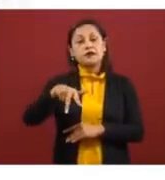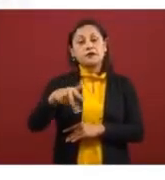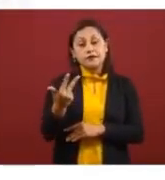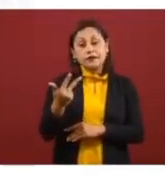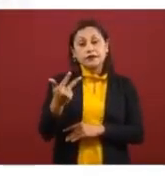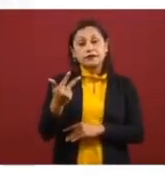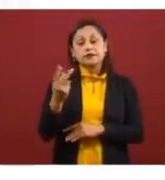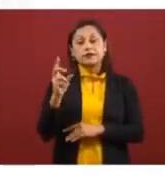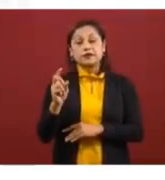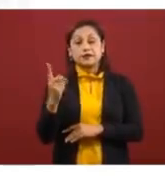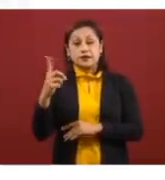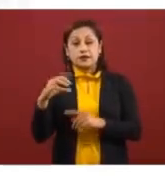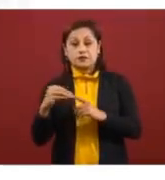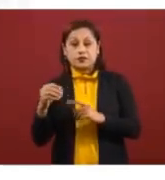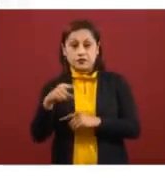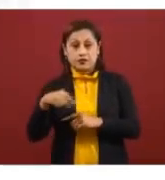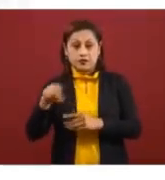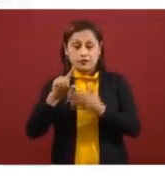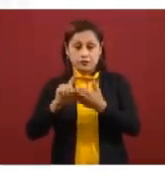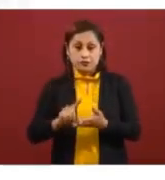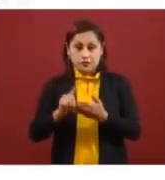which is a margin of 331,